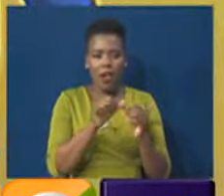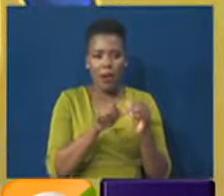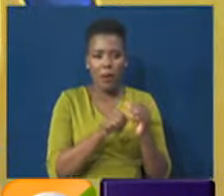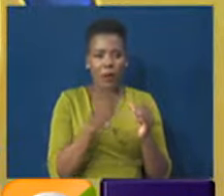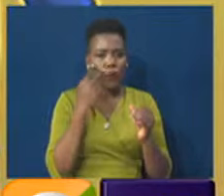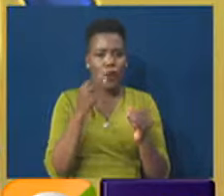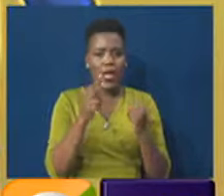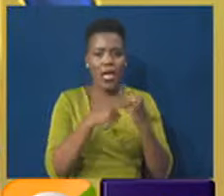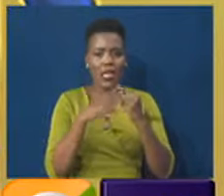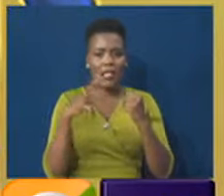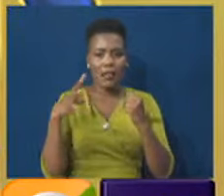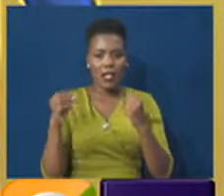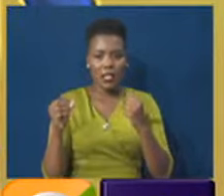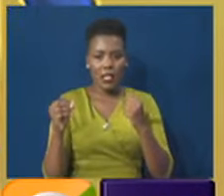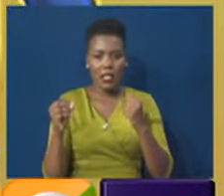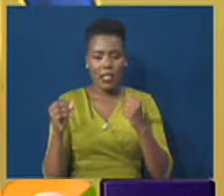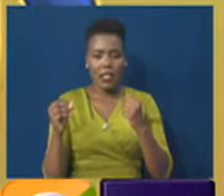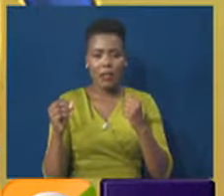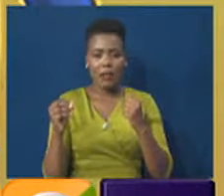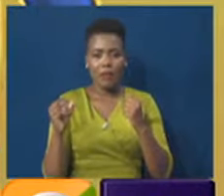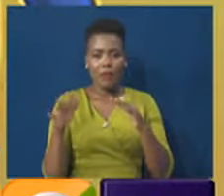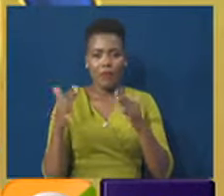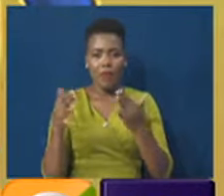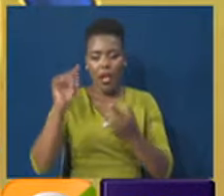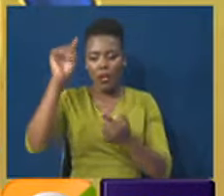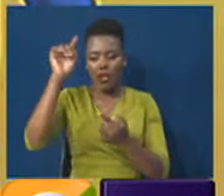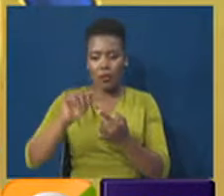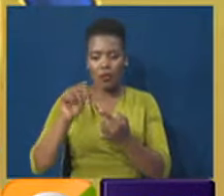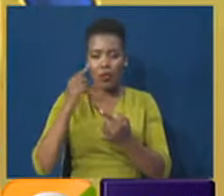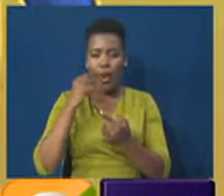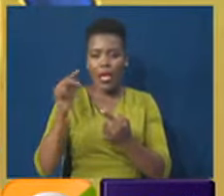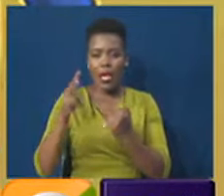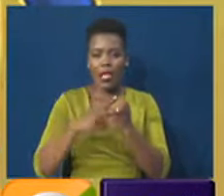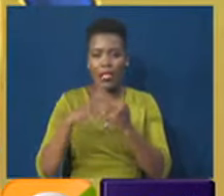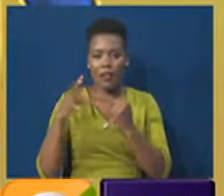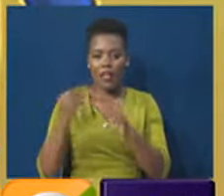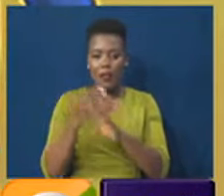270 shillings, down to 170. Waziri, before the harvest.